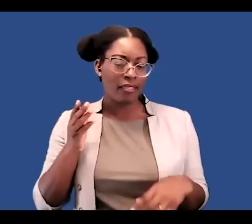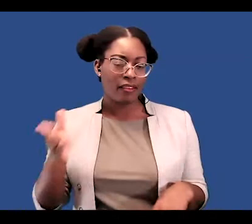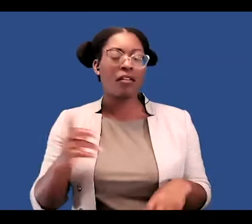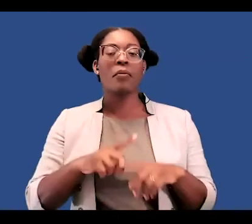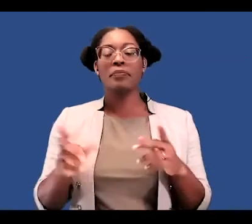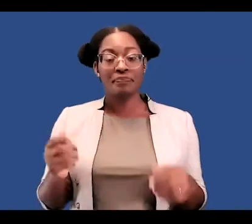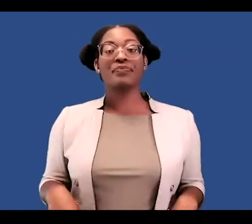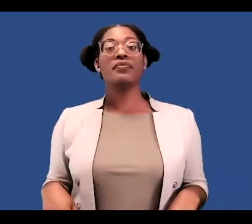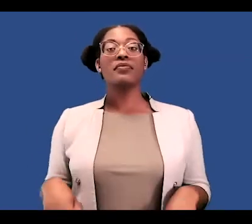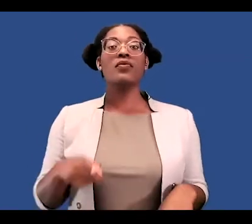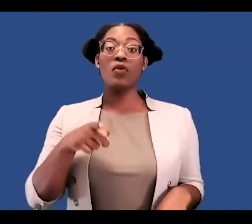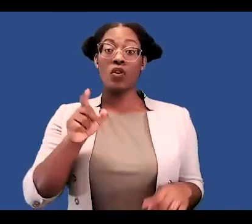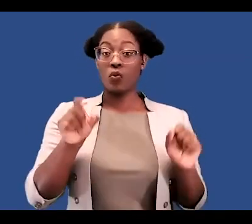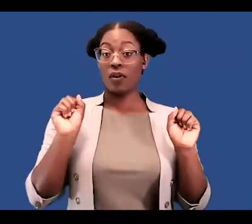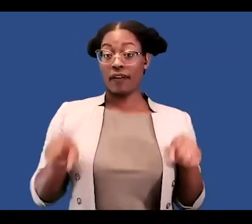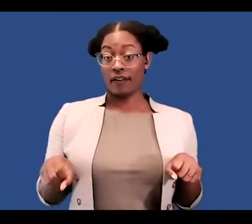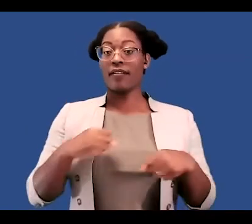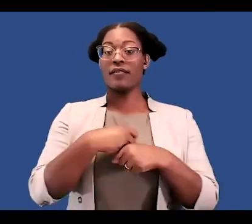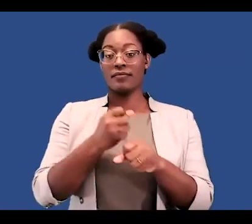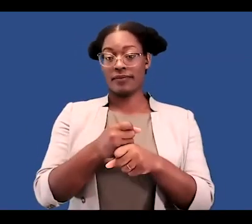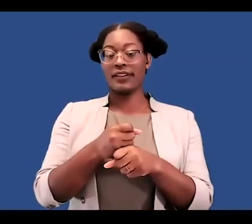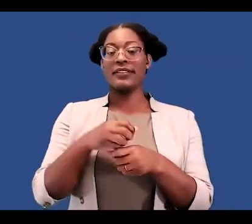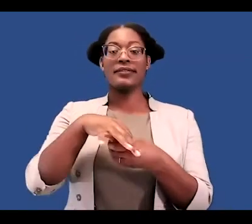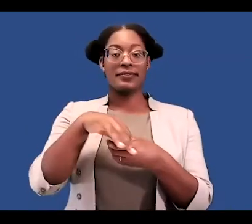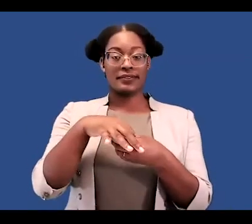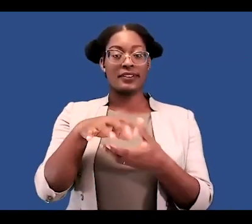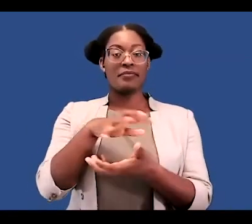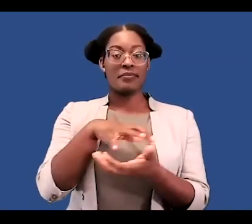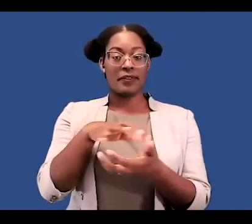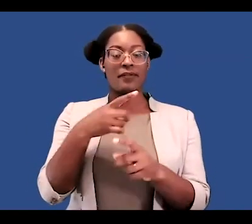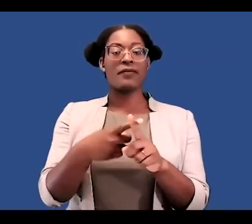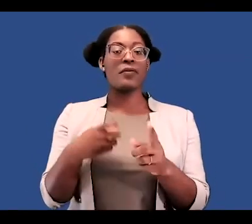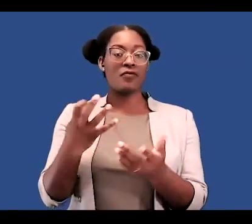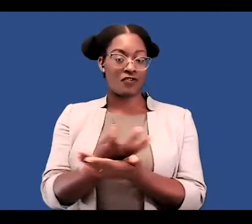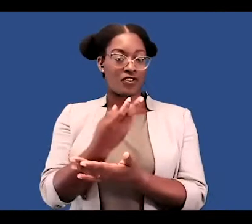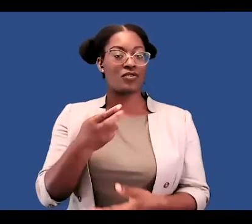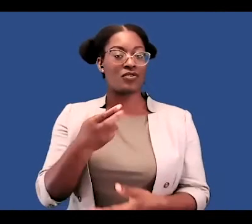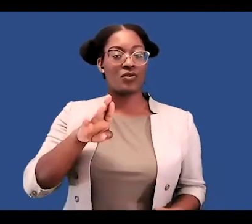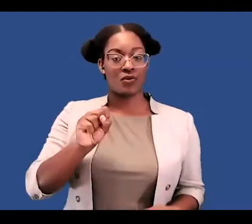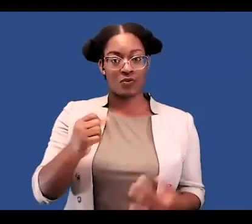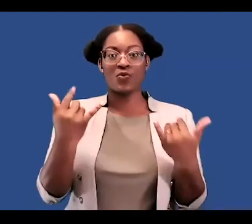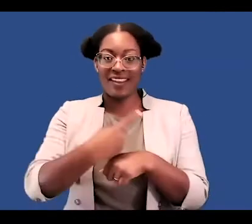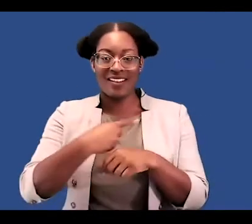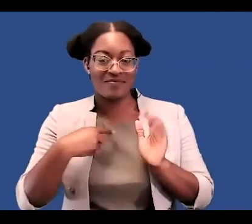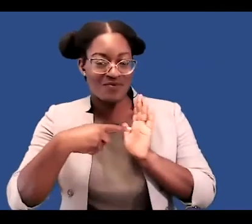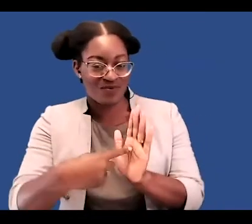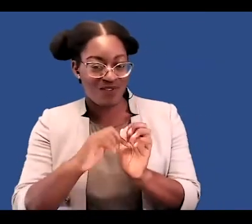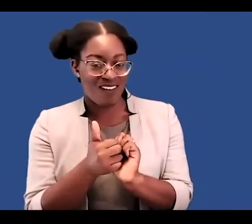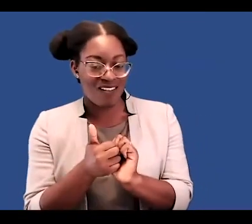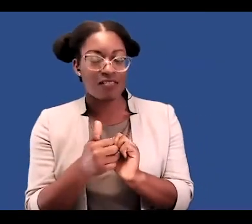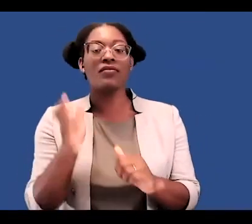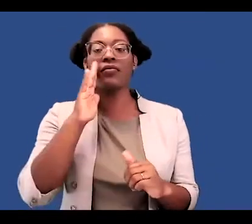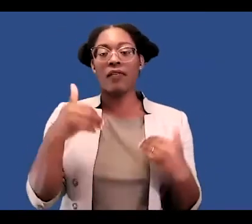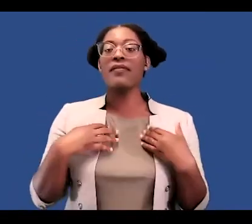can go ahead and make tea blends from your fresh herbs, and we will do that today. So we're gonna do two. We're gonna do a